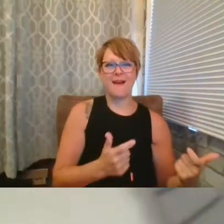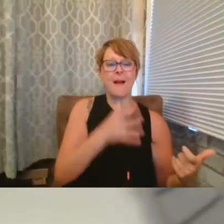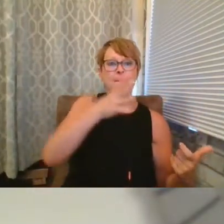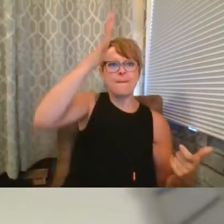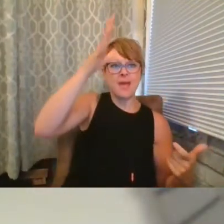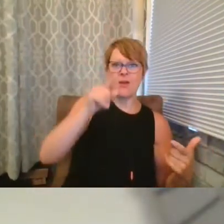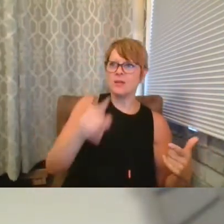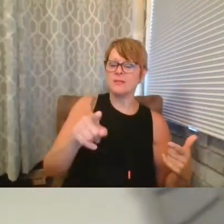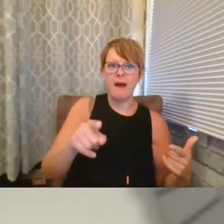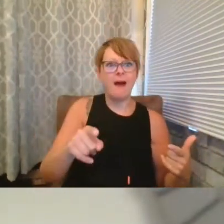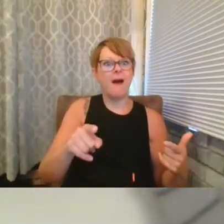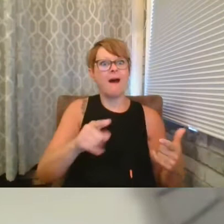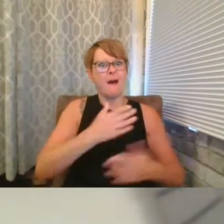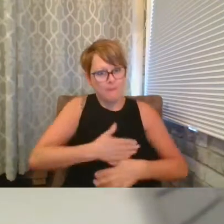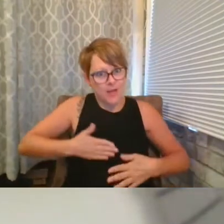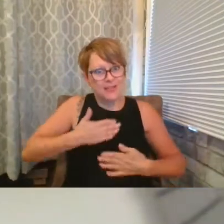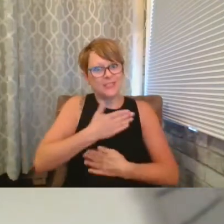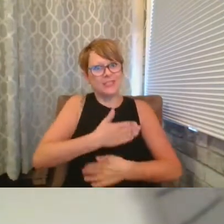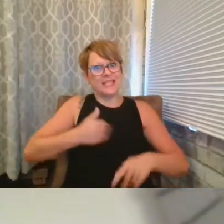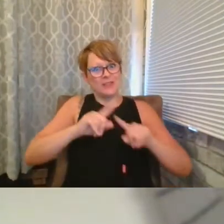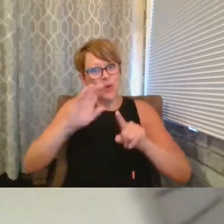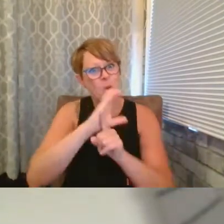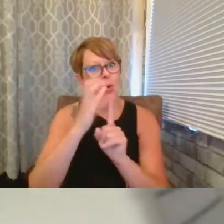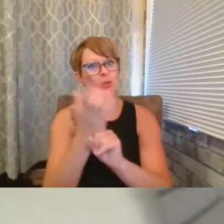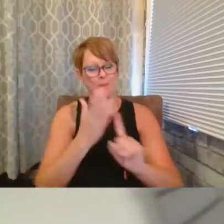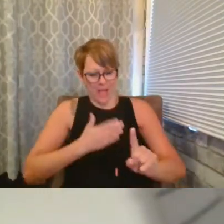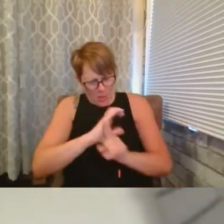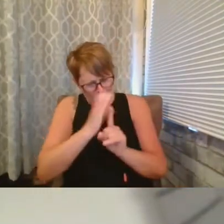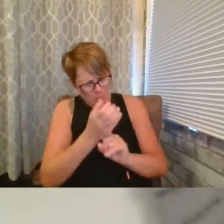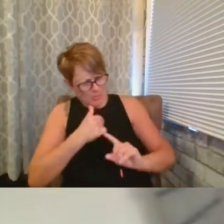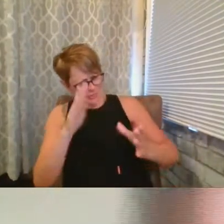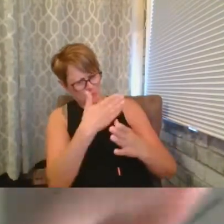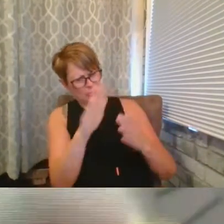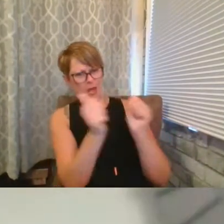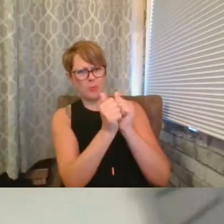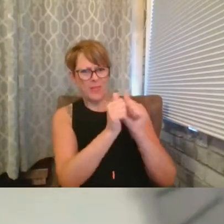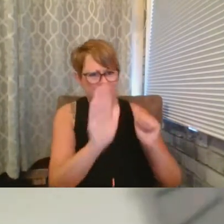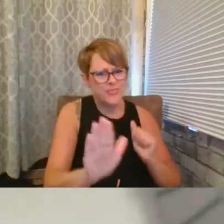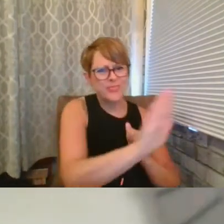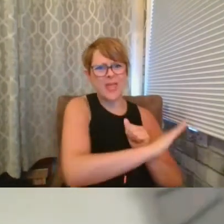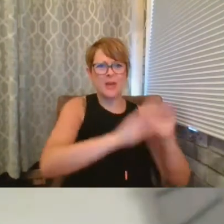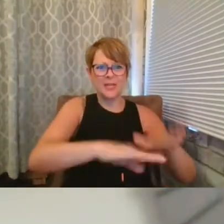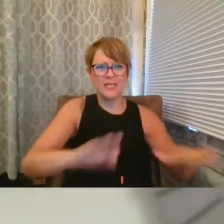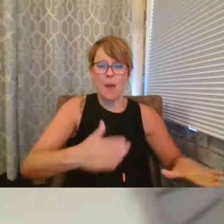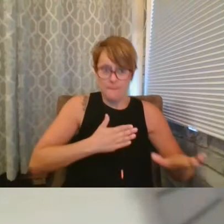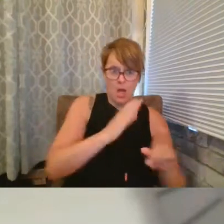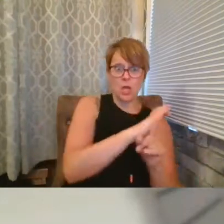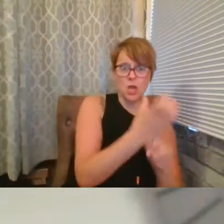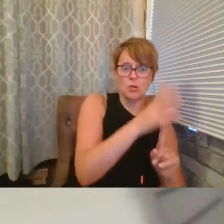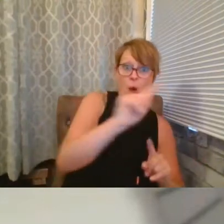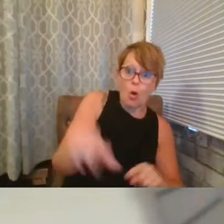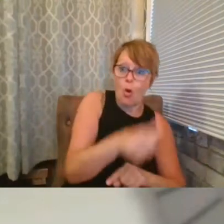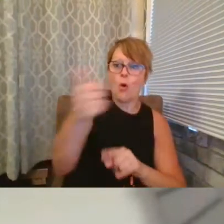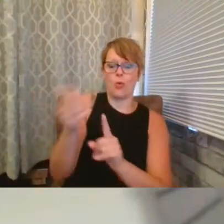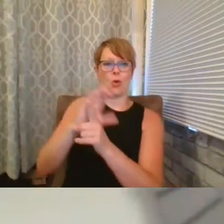started appreciating because I was bringing my culture, and not just my culture, cultures from different parts of the world. Like, for example, I